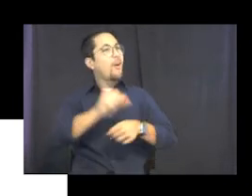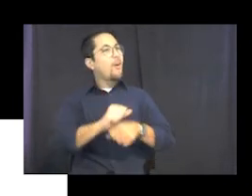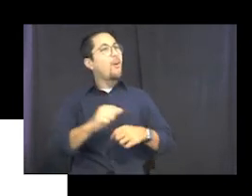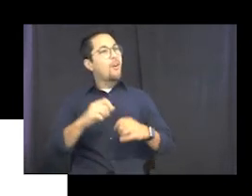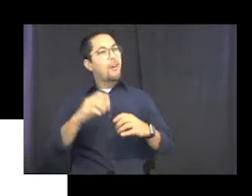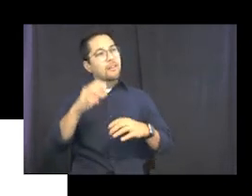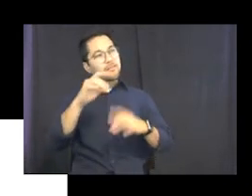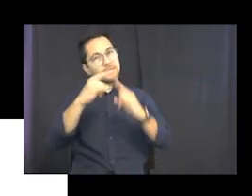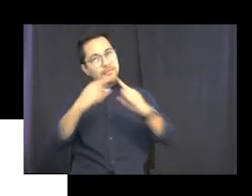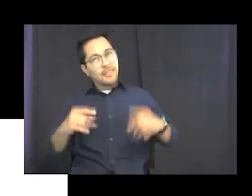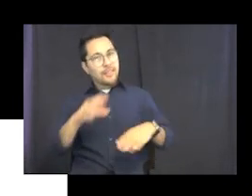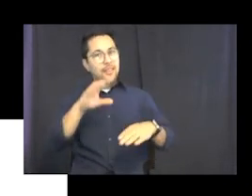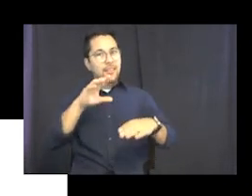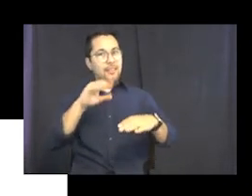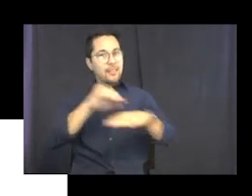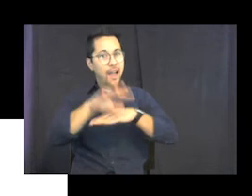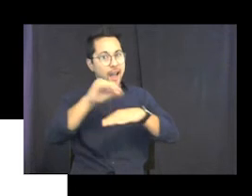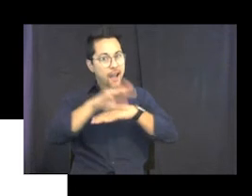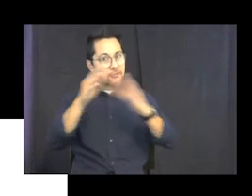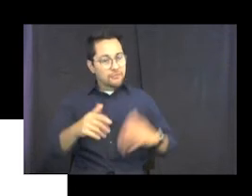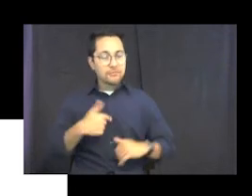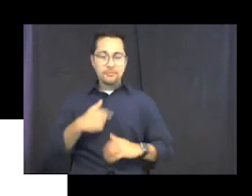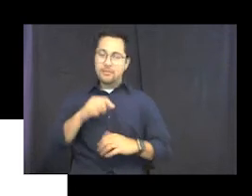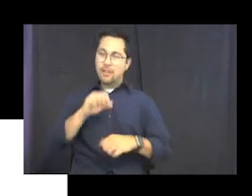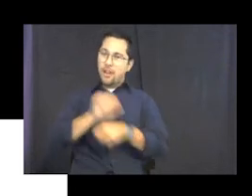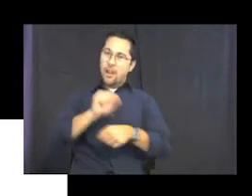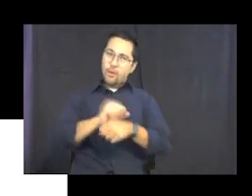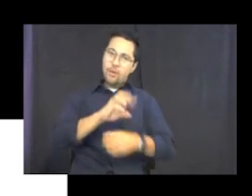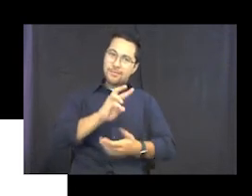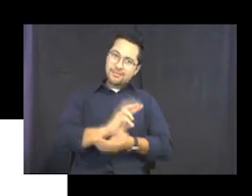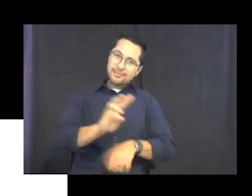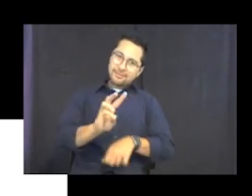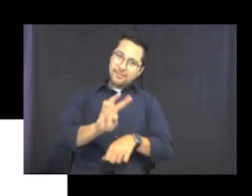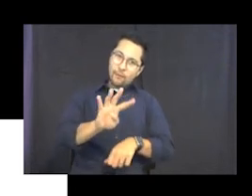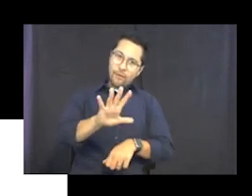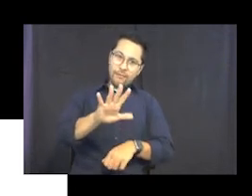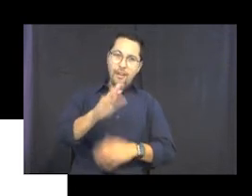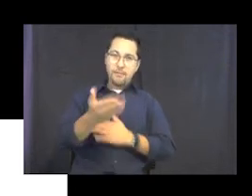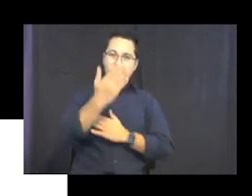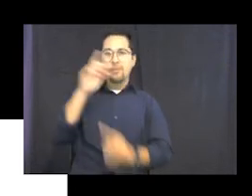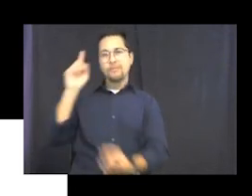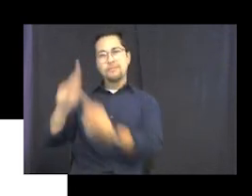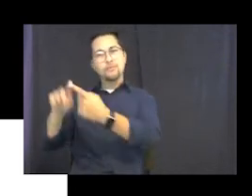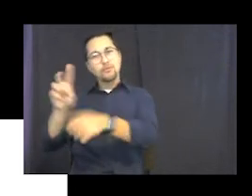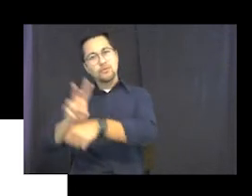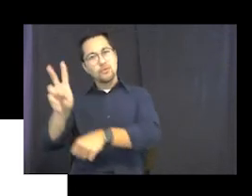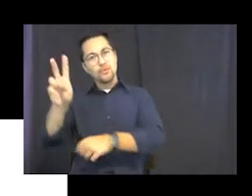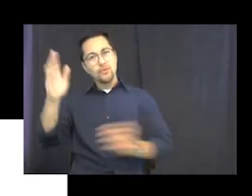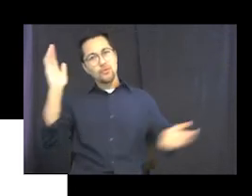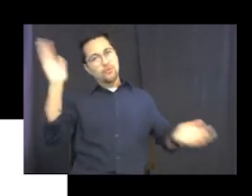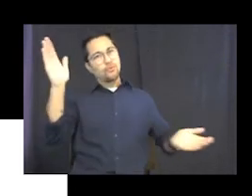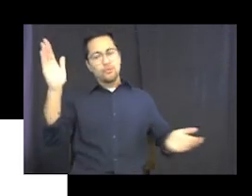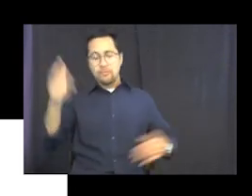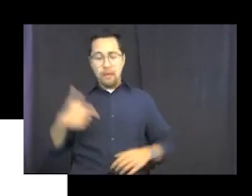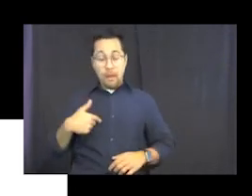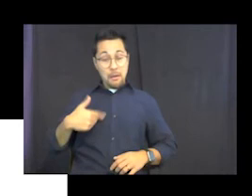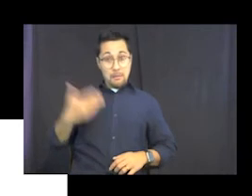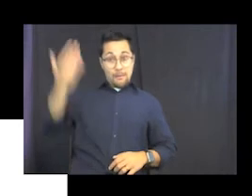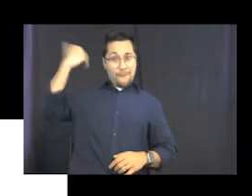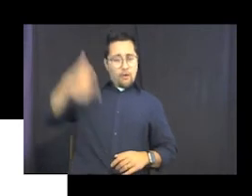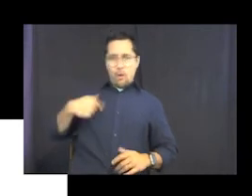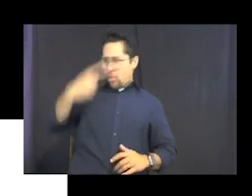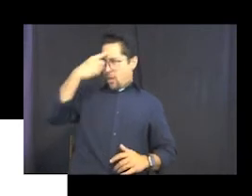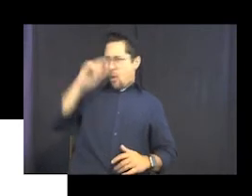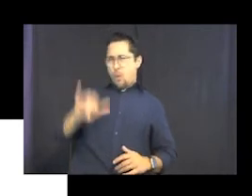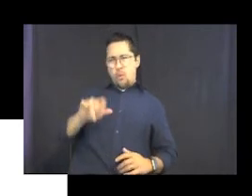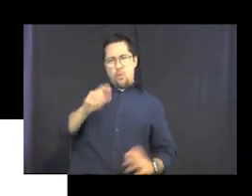counselor. My hours are going to be 6:45 in the morning until 2 o'clock in the afternoon. Never did I think that